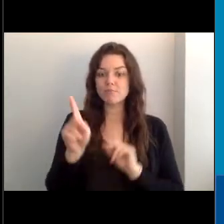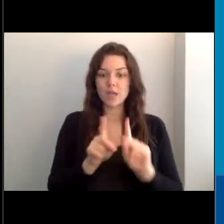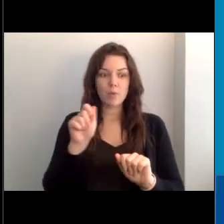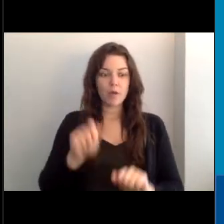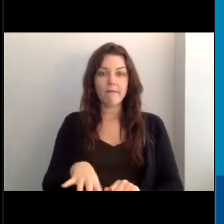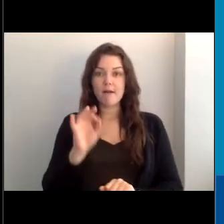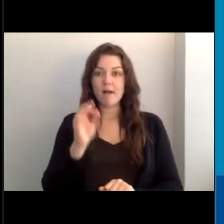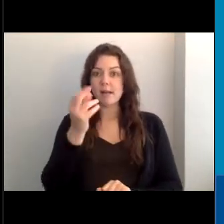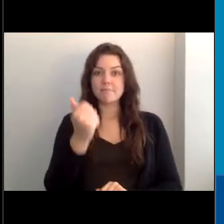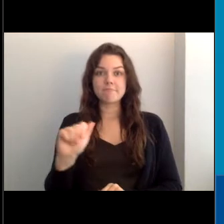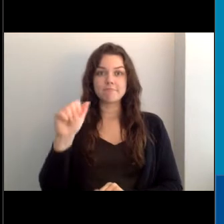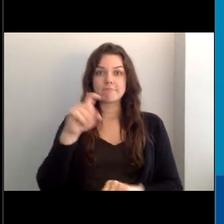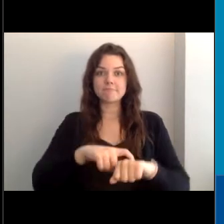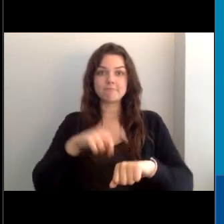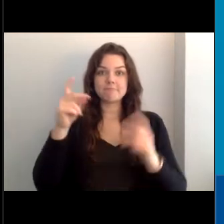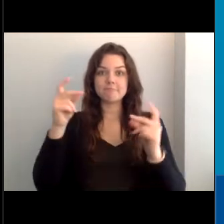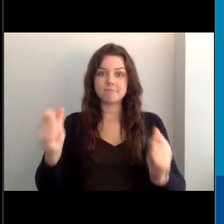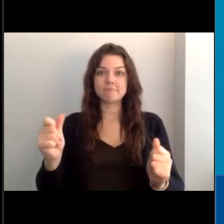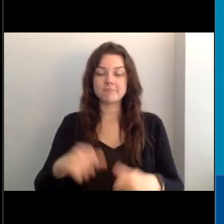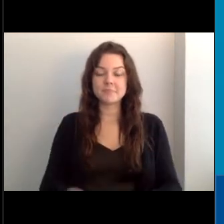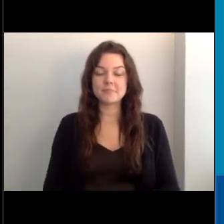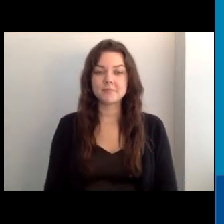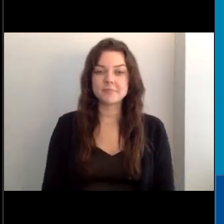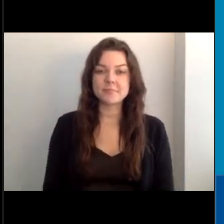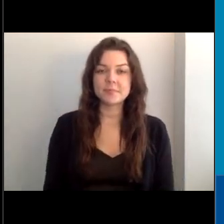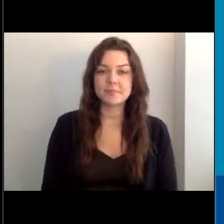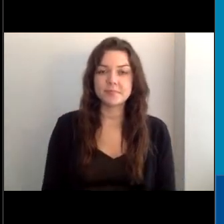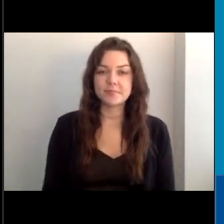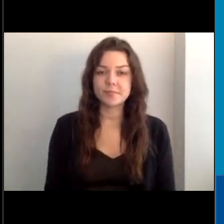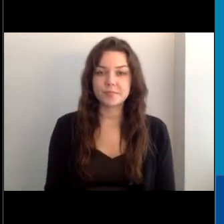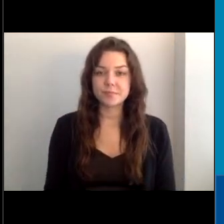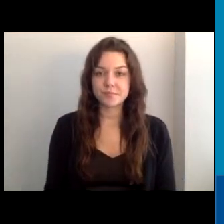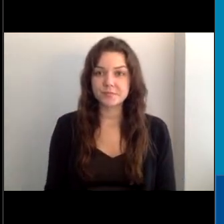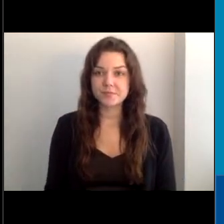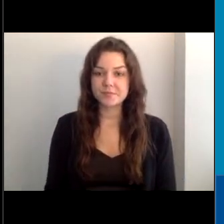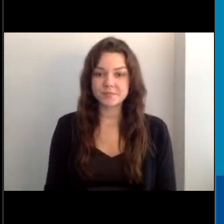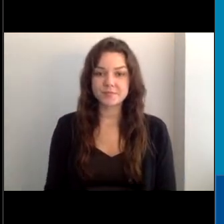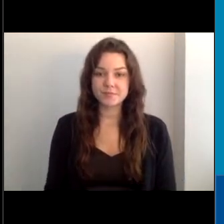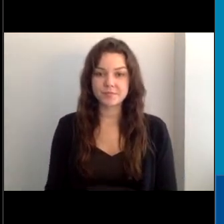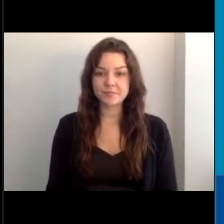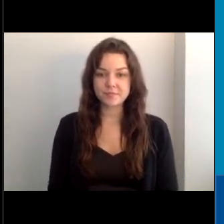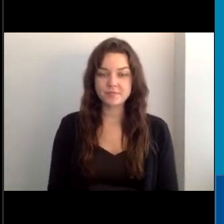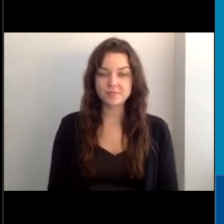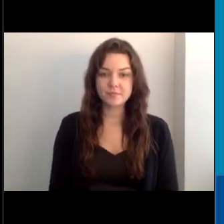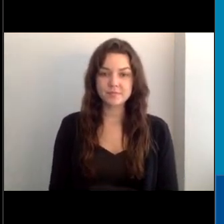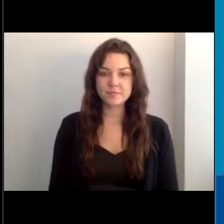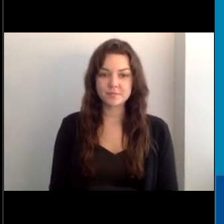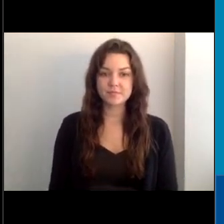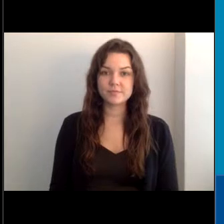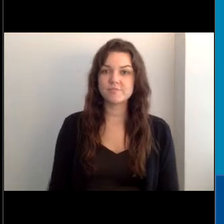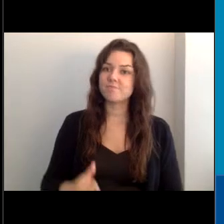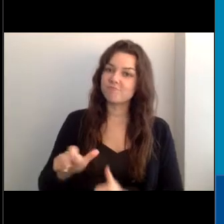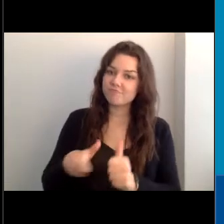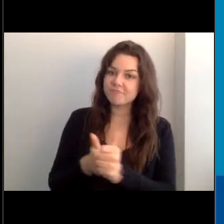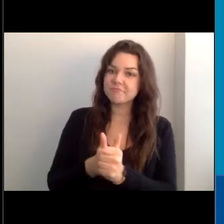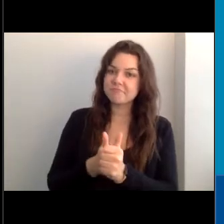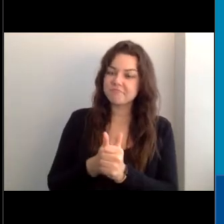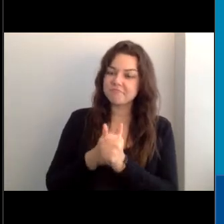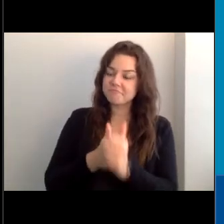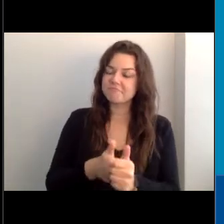not participating in a presentation with me. Great. Well, to follow on that, people finding out more information about